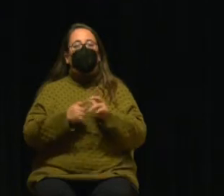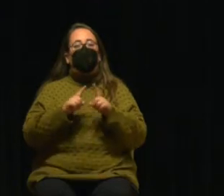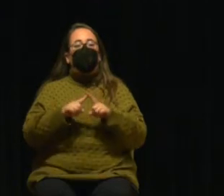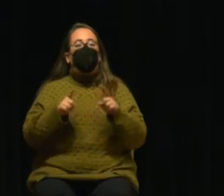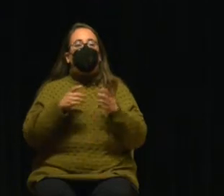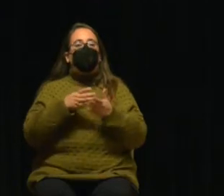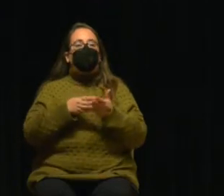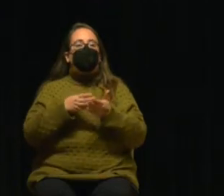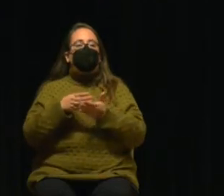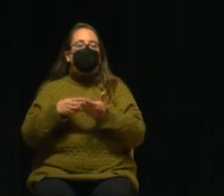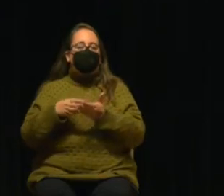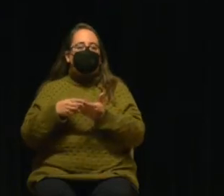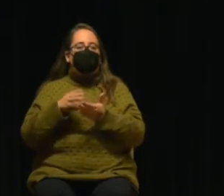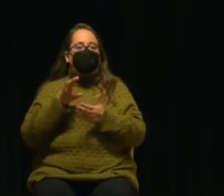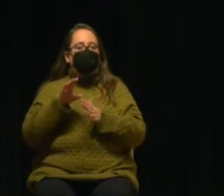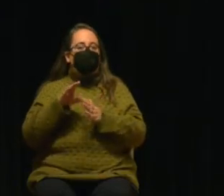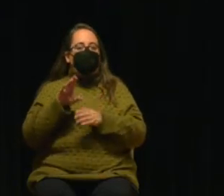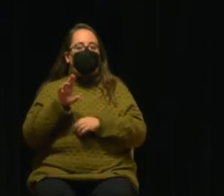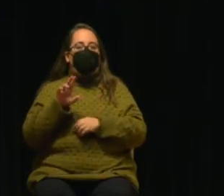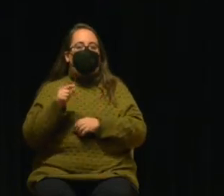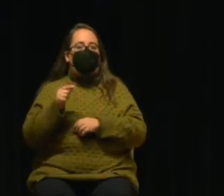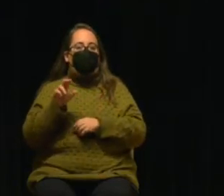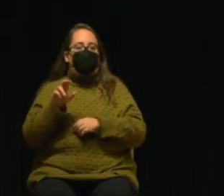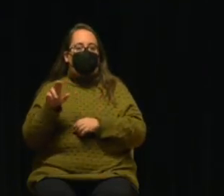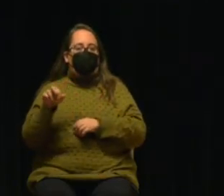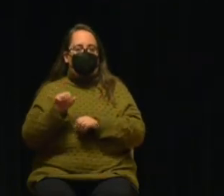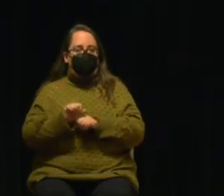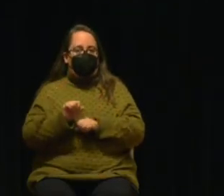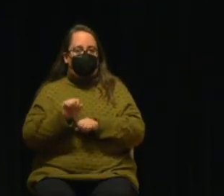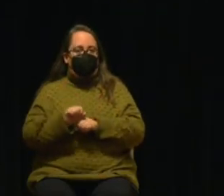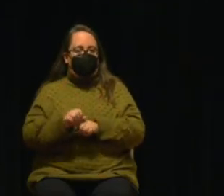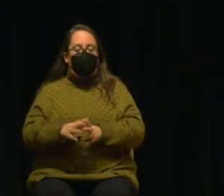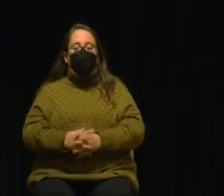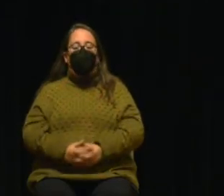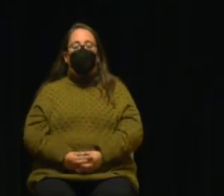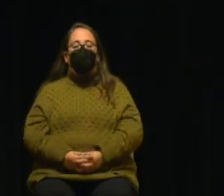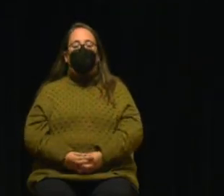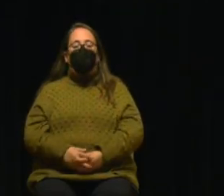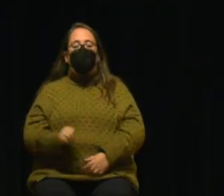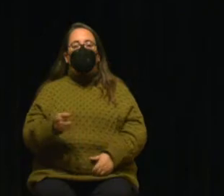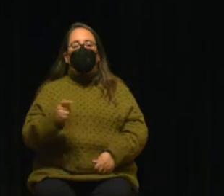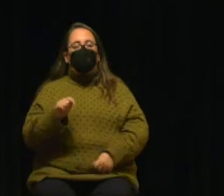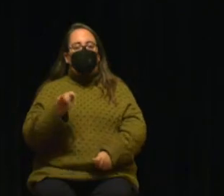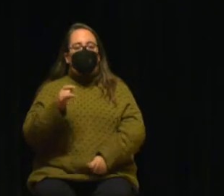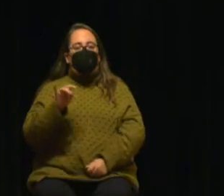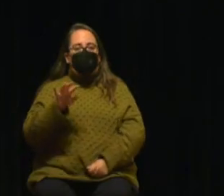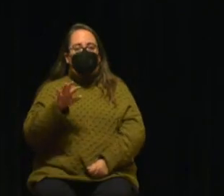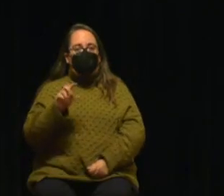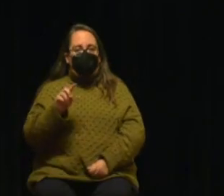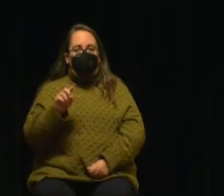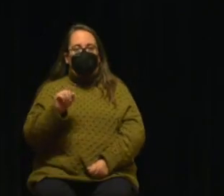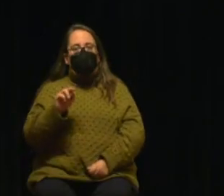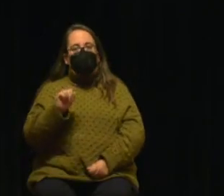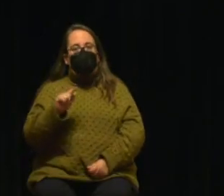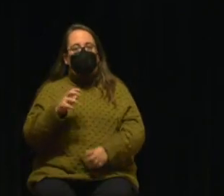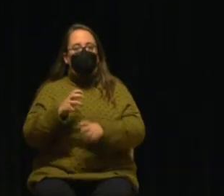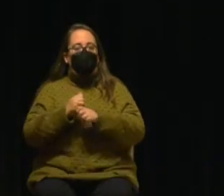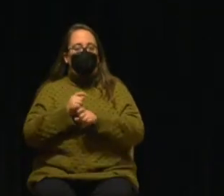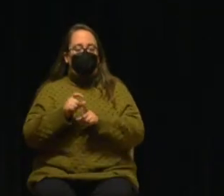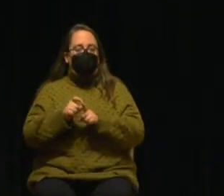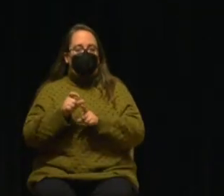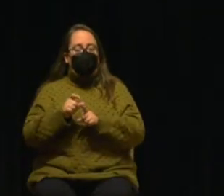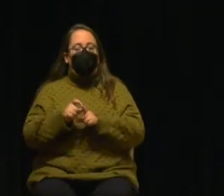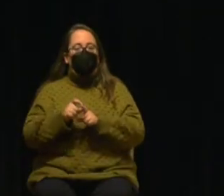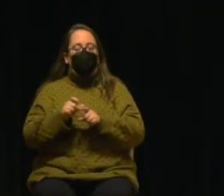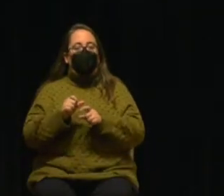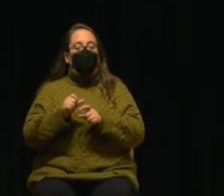element of his Underground Railroad work. In September 1851, Still received word that there were